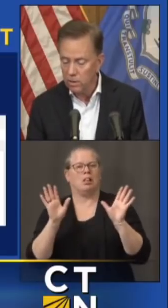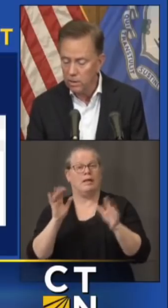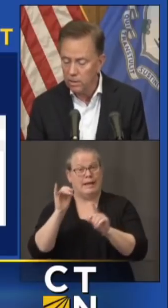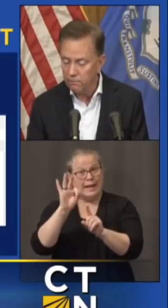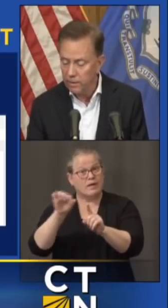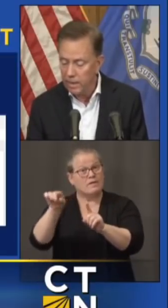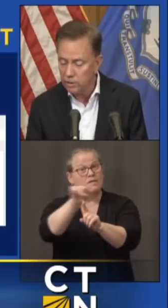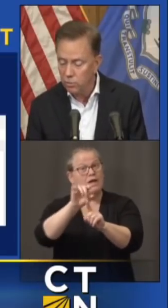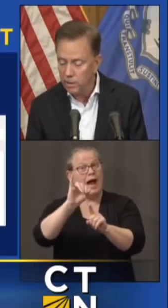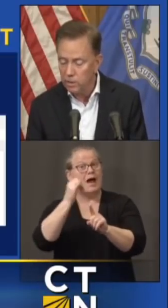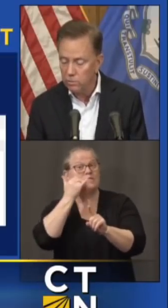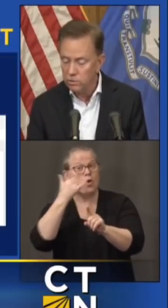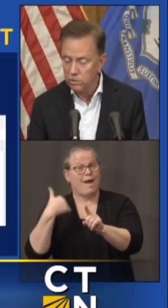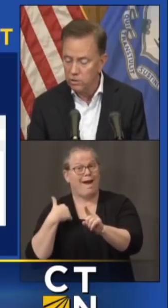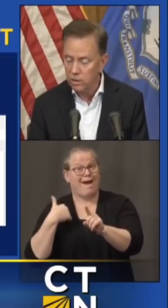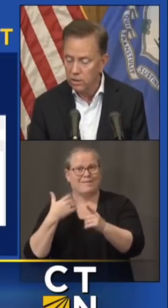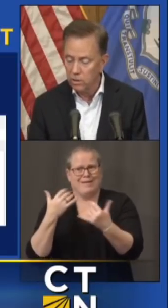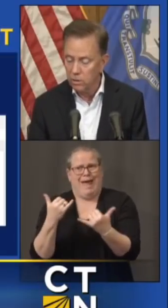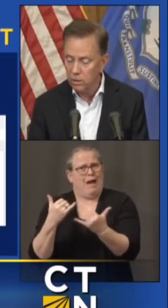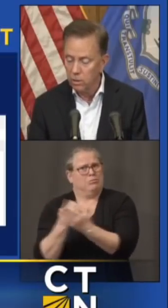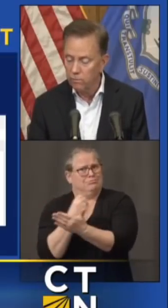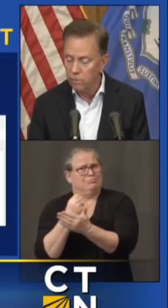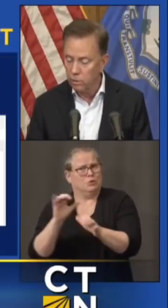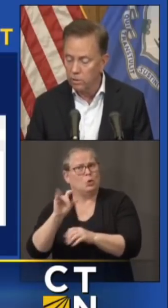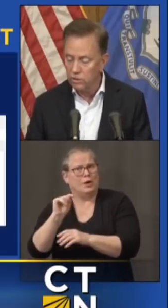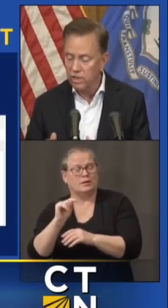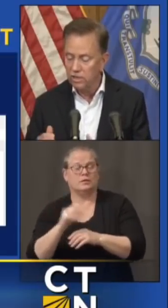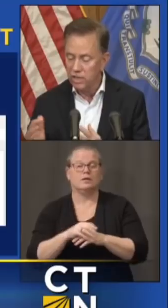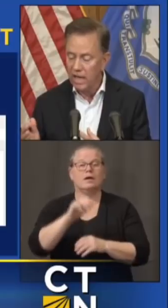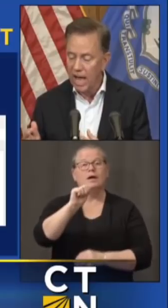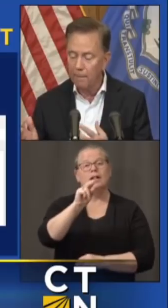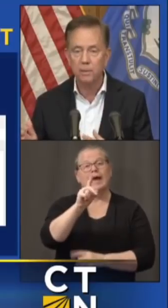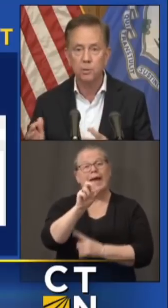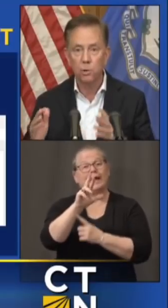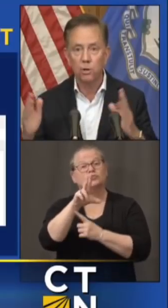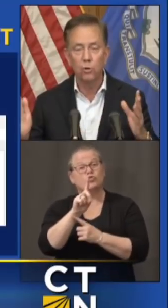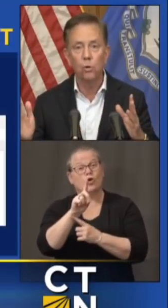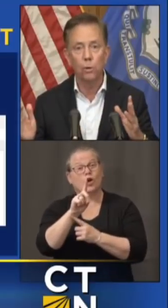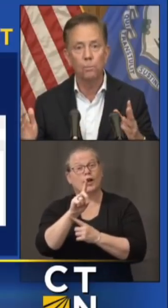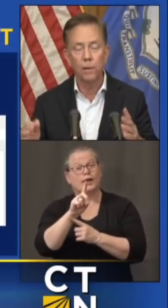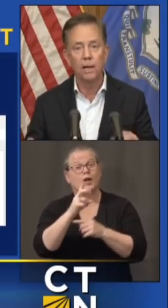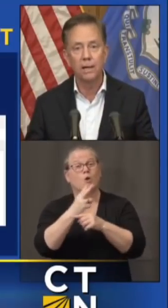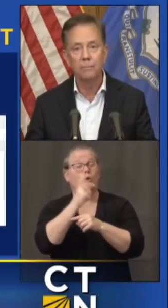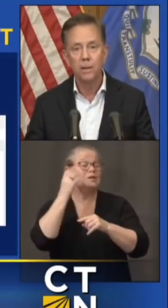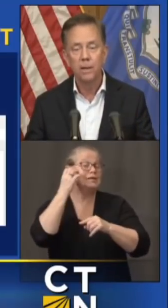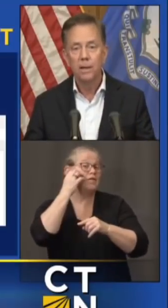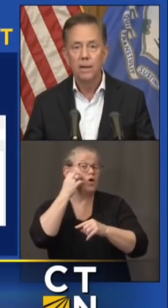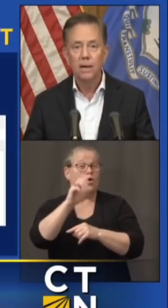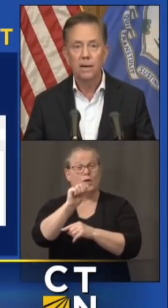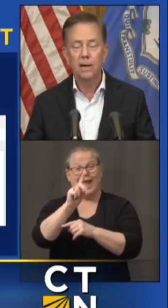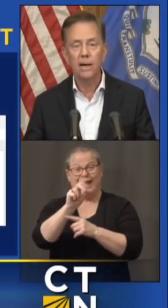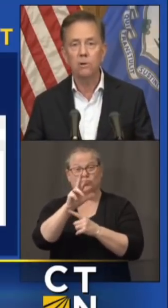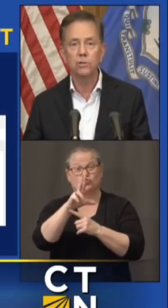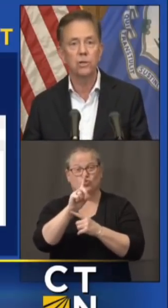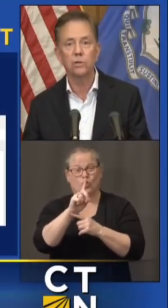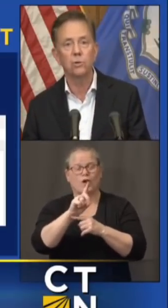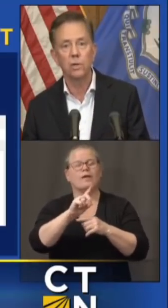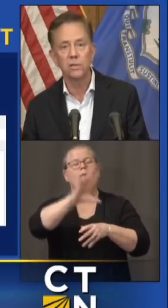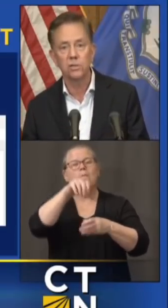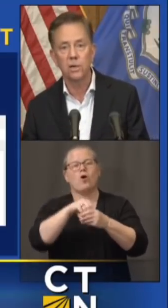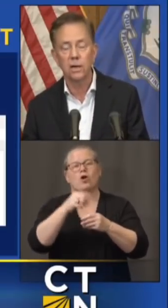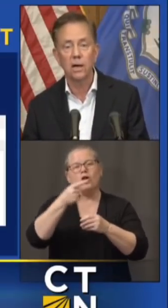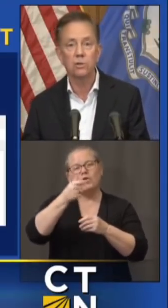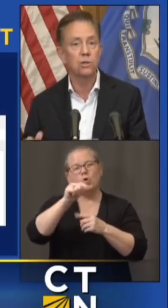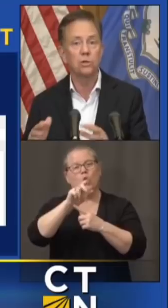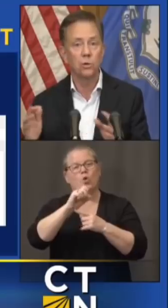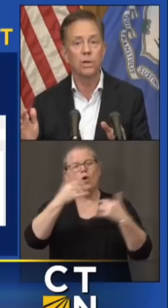thing for the Android users. Go to the COVID Alert CT app. It's part of Google Play. I urge you to do